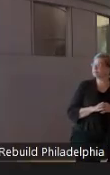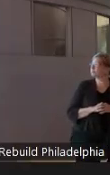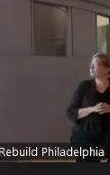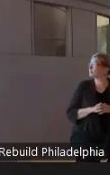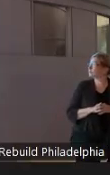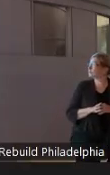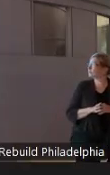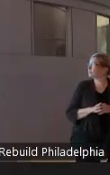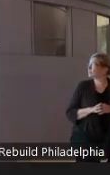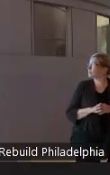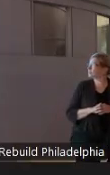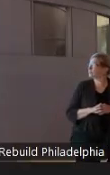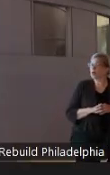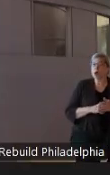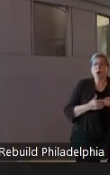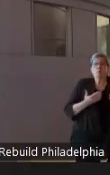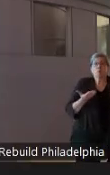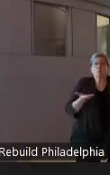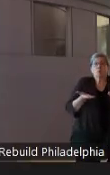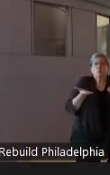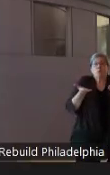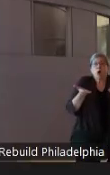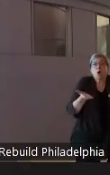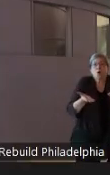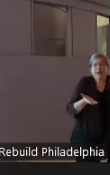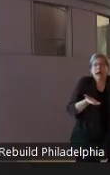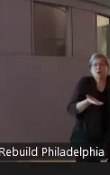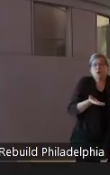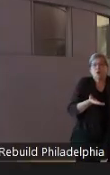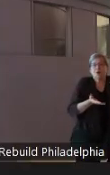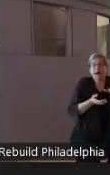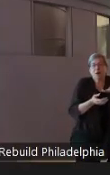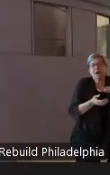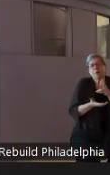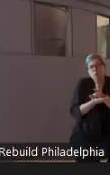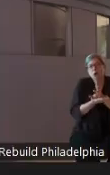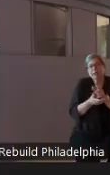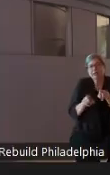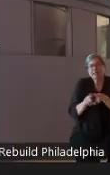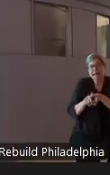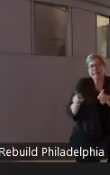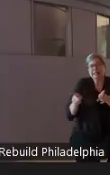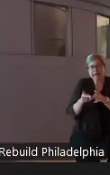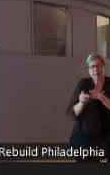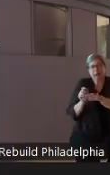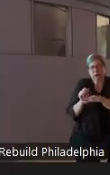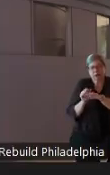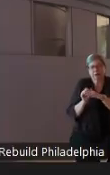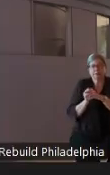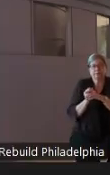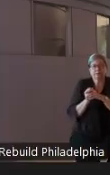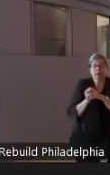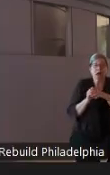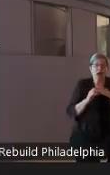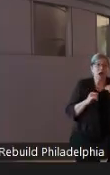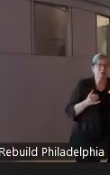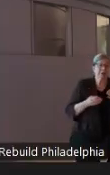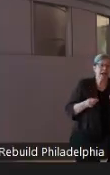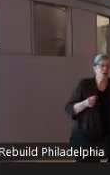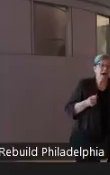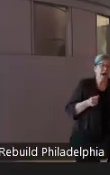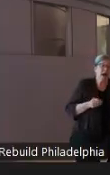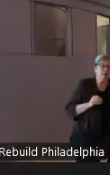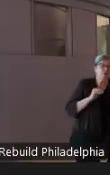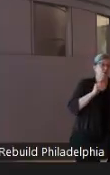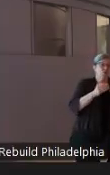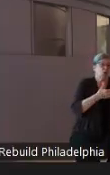The proposed outdoor areas, it keeps the parking pretty much in the same area. It moves the playground closer